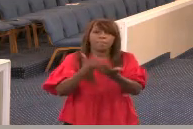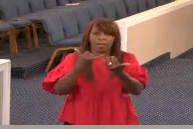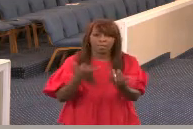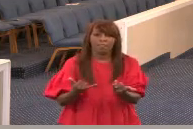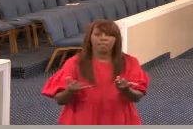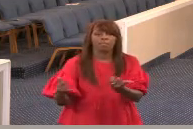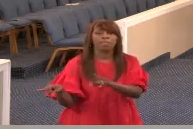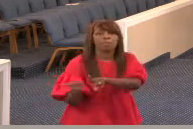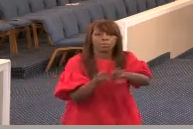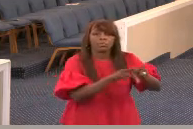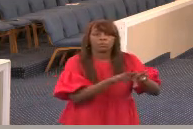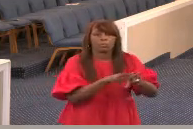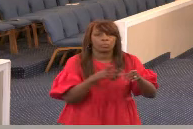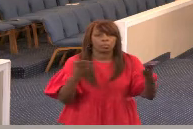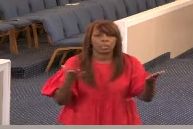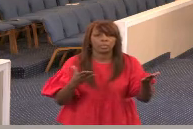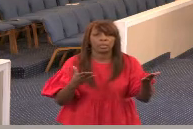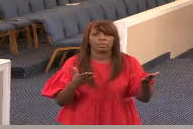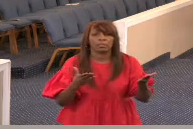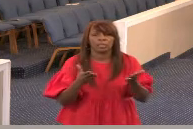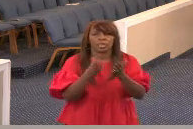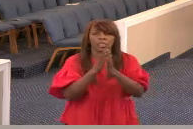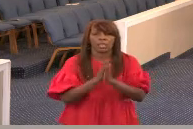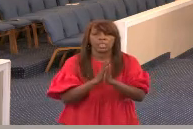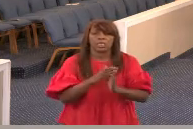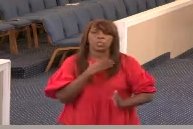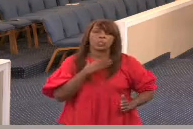wished for the day.